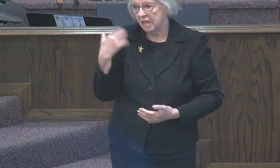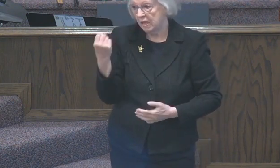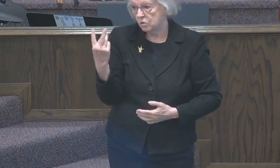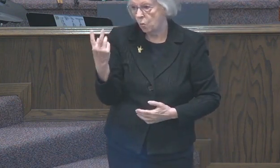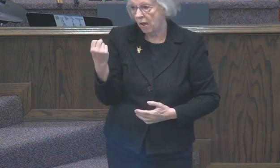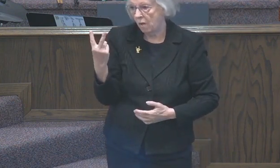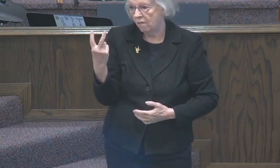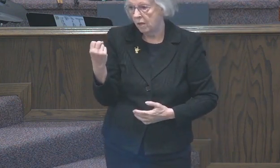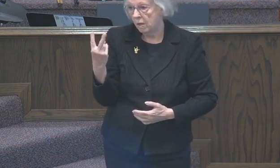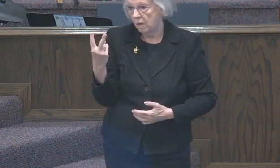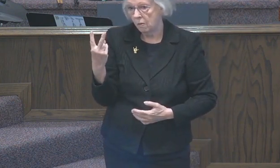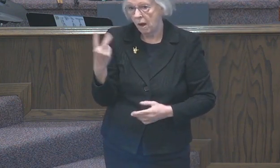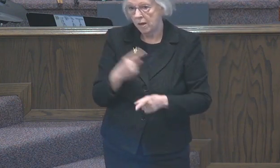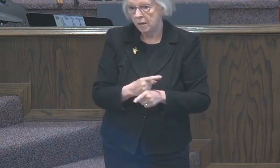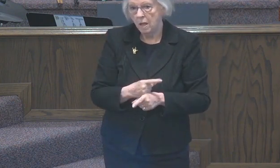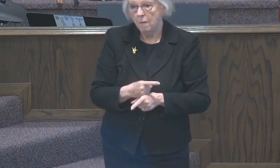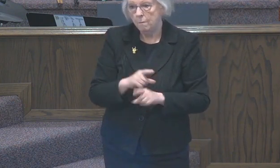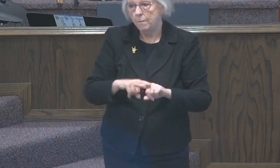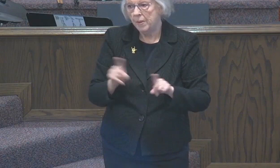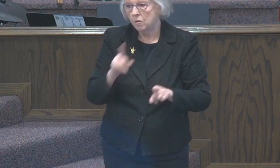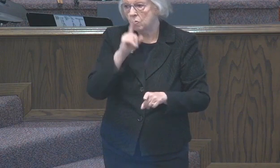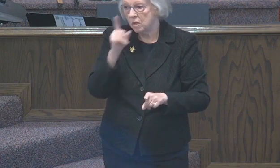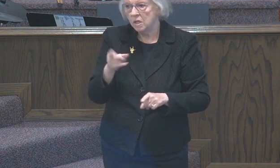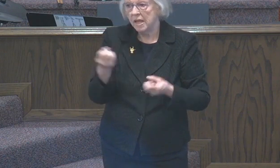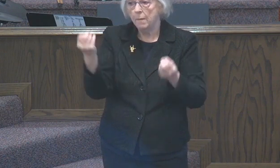you cannot claim this promise.